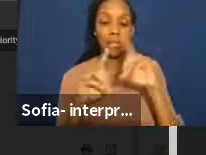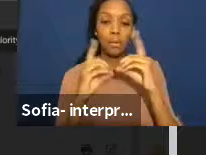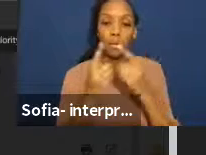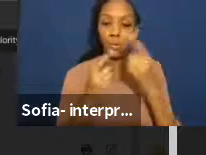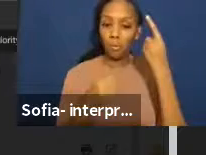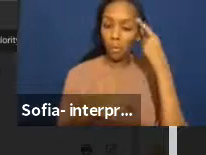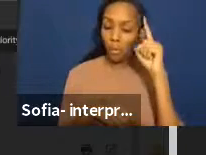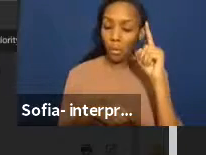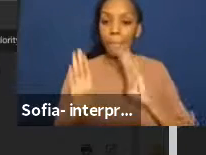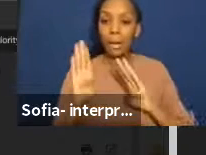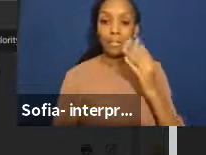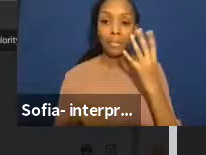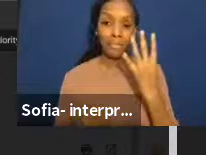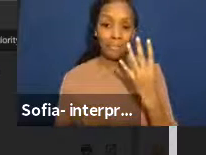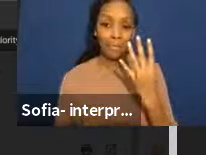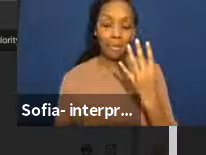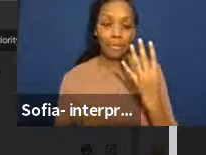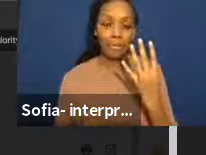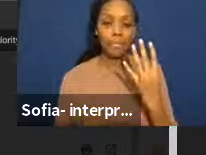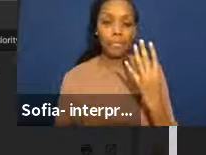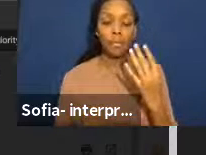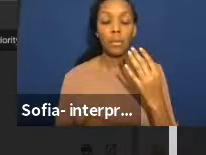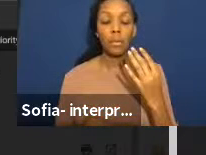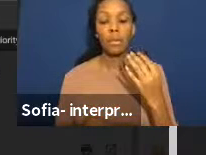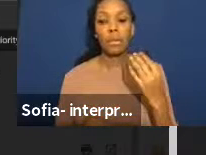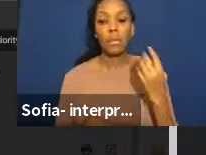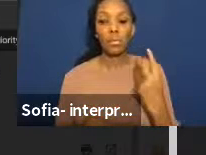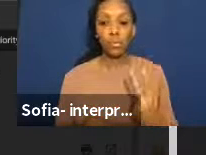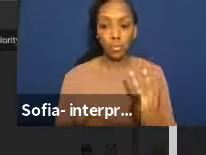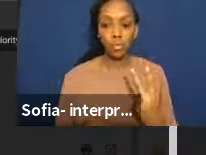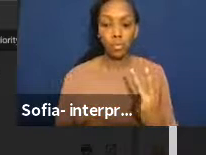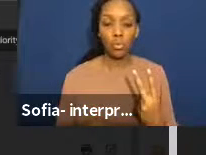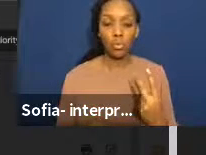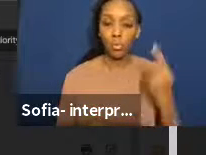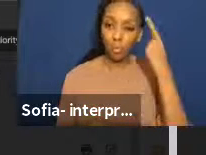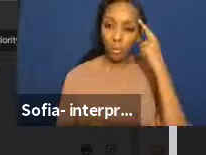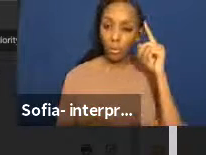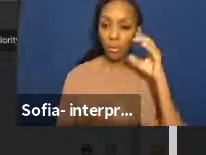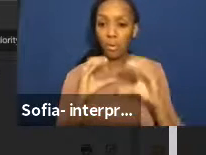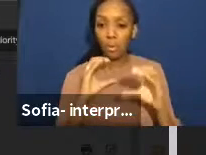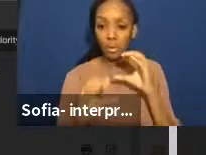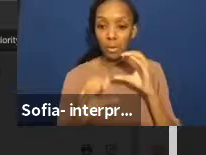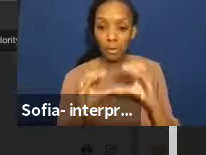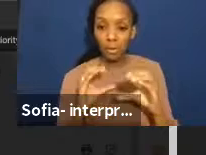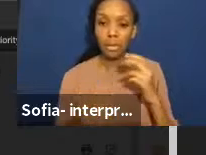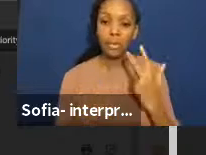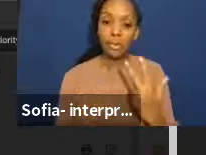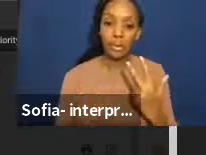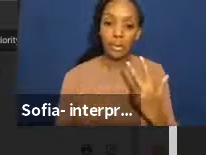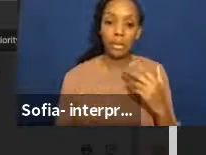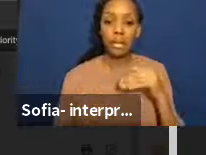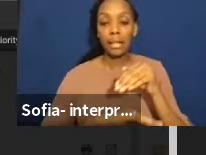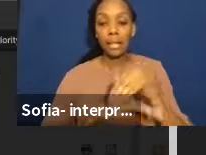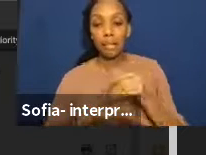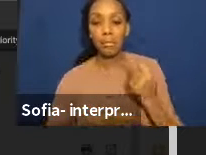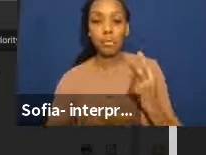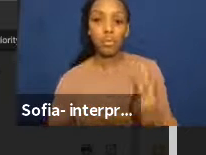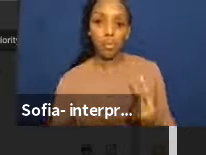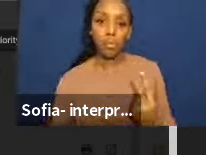there's 4. For chemistry and biochemistry, there's 2. For communication studies, there's 3. English, there's